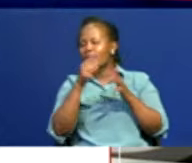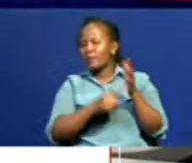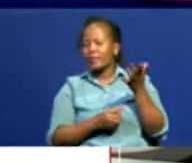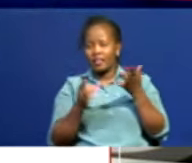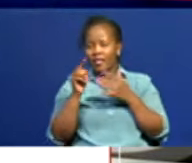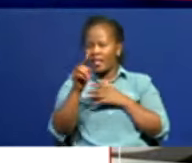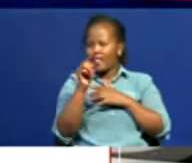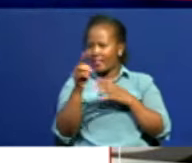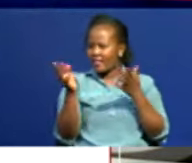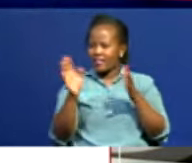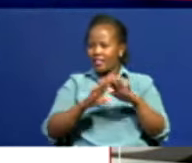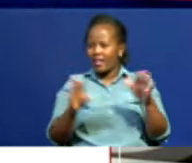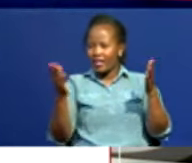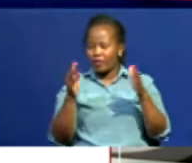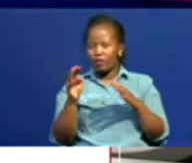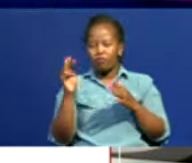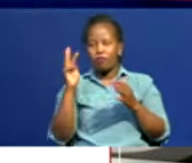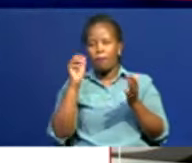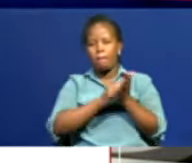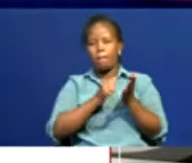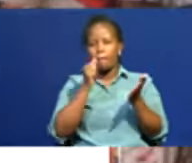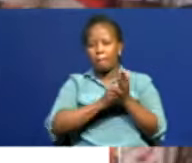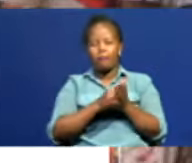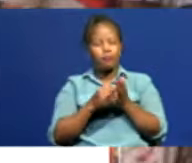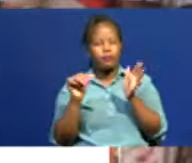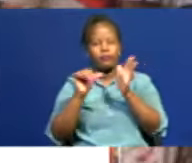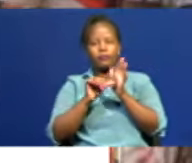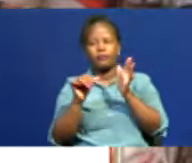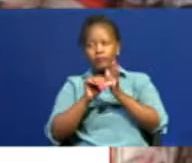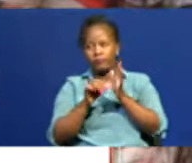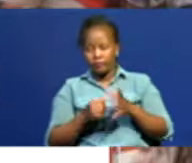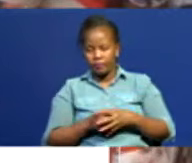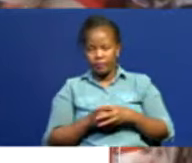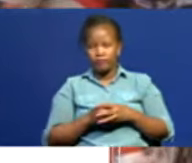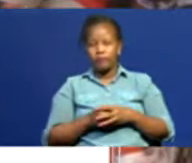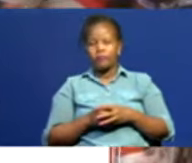row. Tilio Marko has the details.